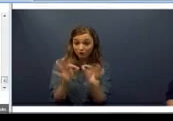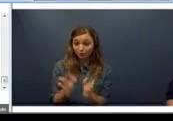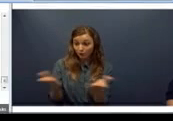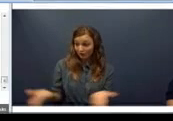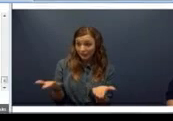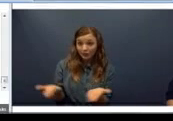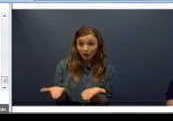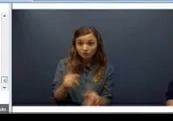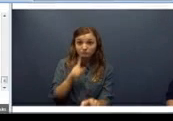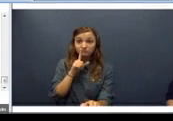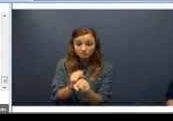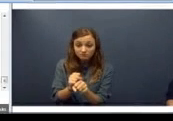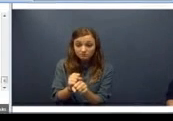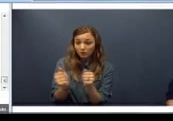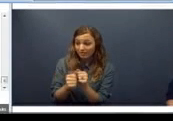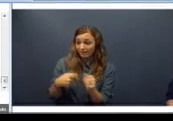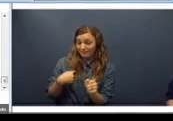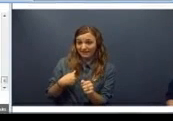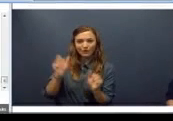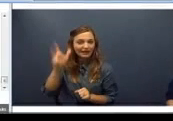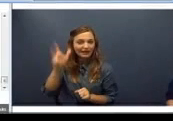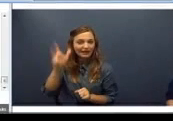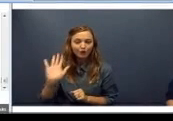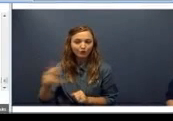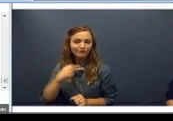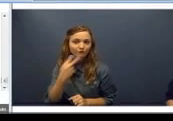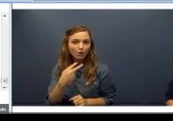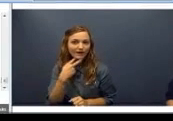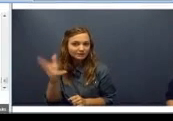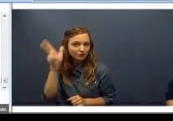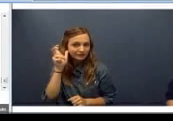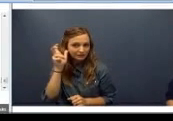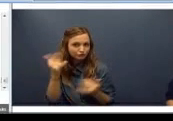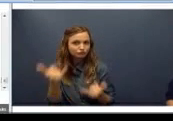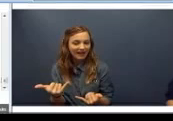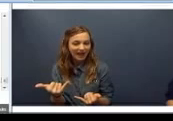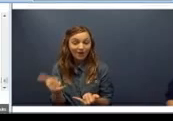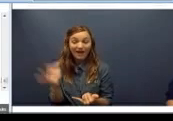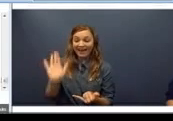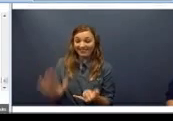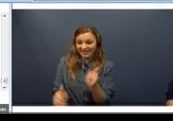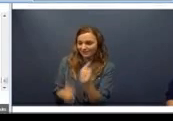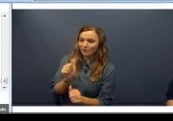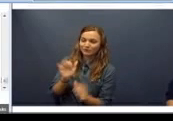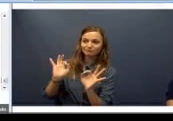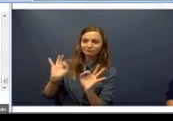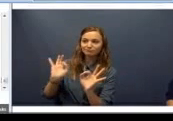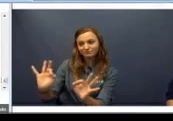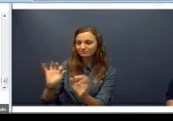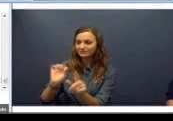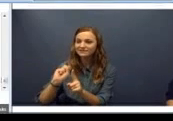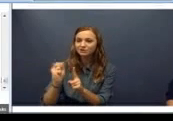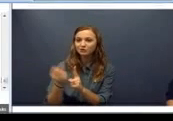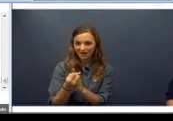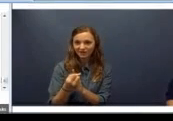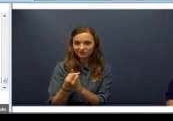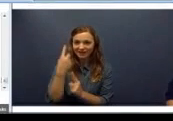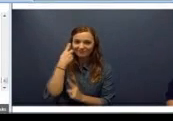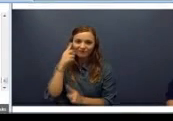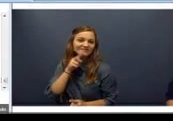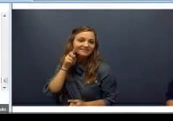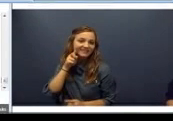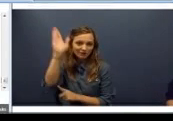on-site interpreter, that's the person that's actually voicing for me that you're listening to right now. That is the most